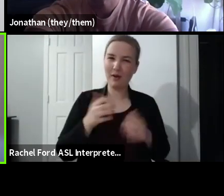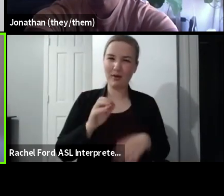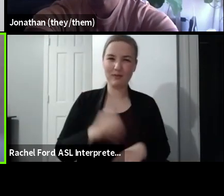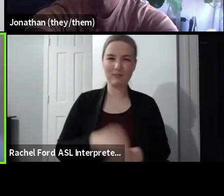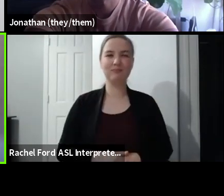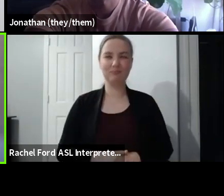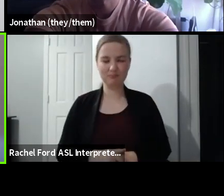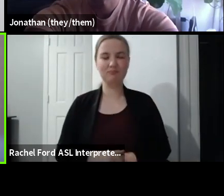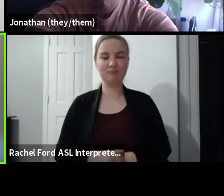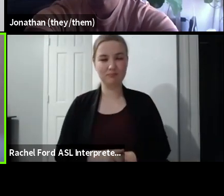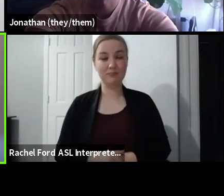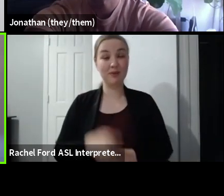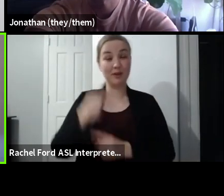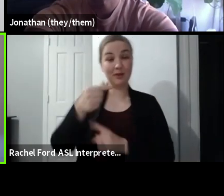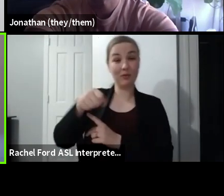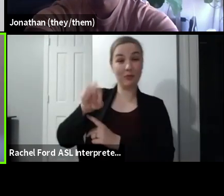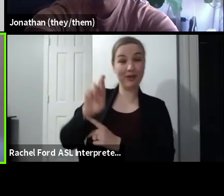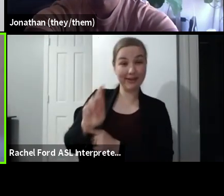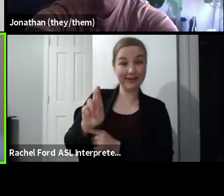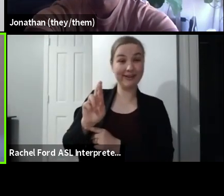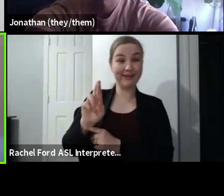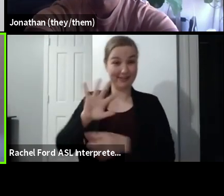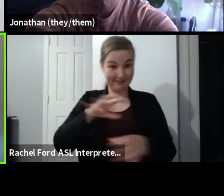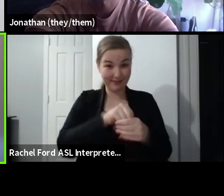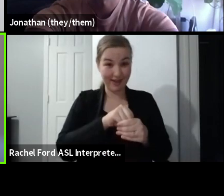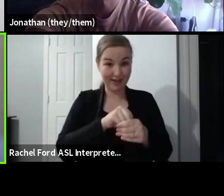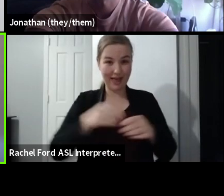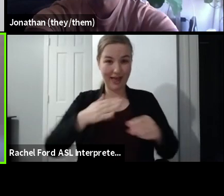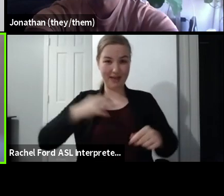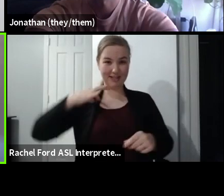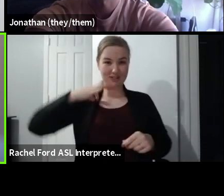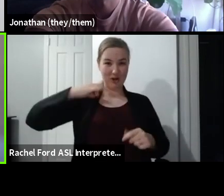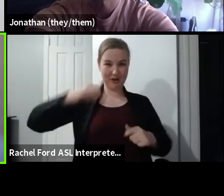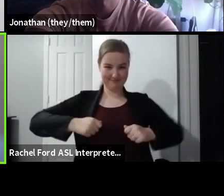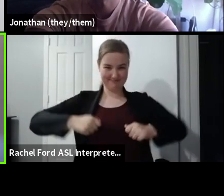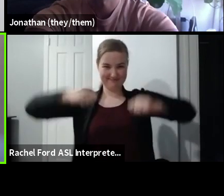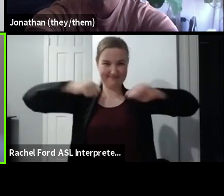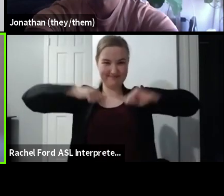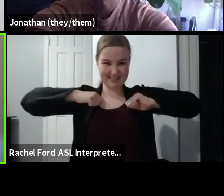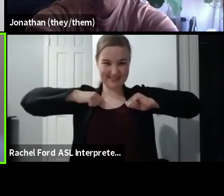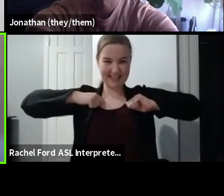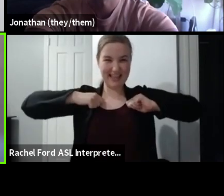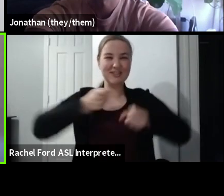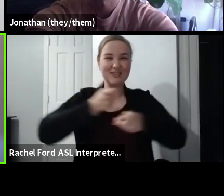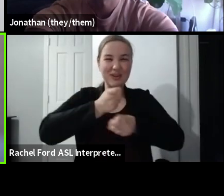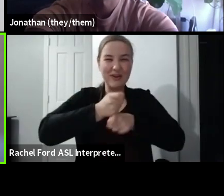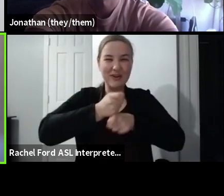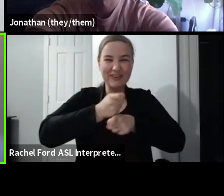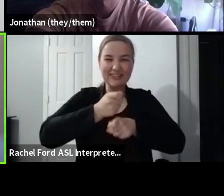With like queerness all up in there. Actually, I'm wearing a t-shirt that is a joke that I made in rehearsal.